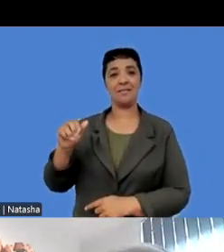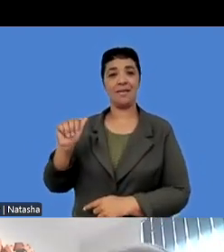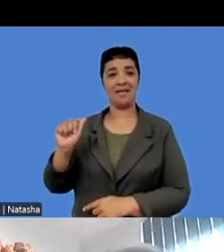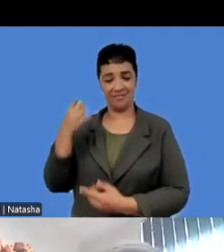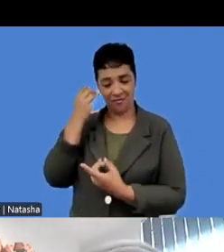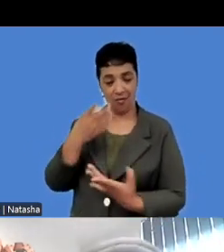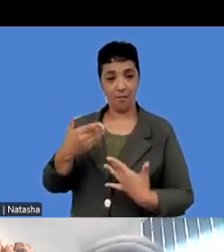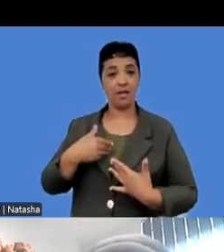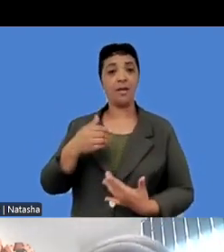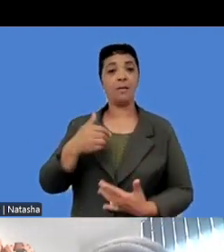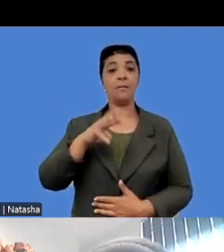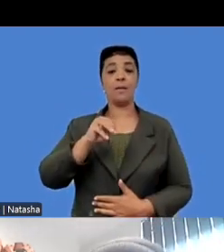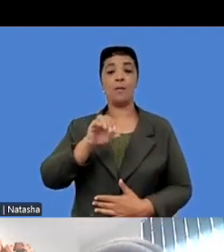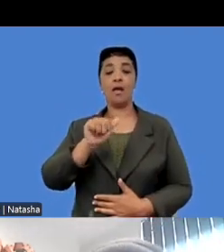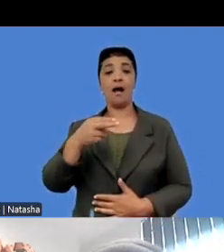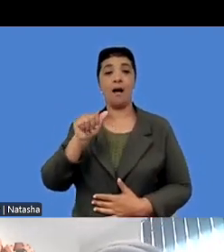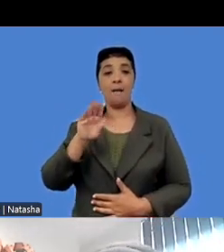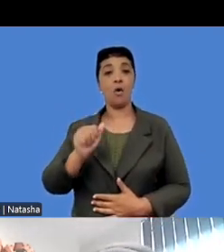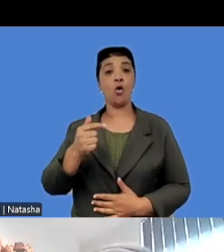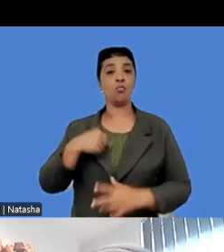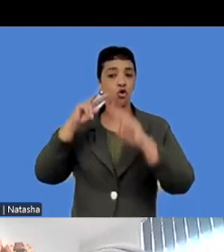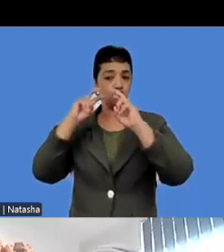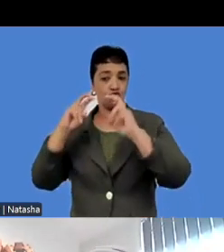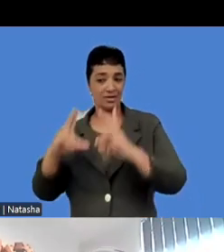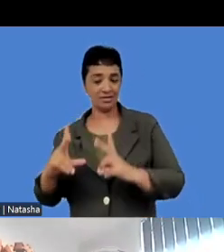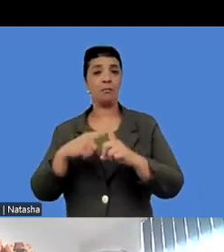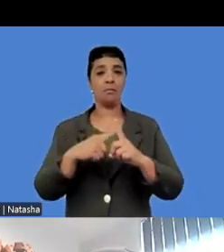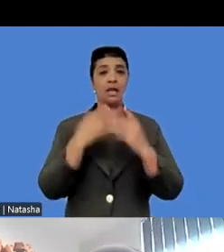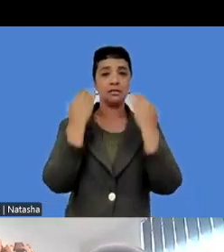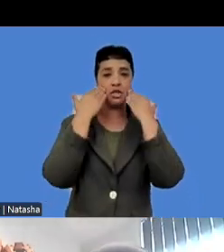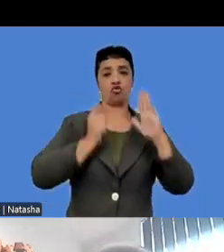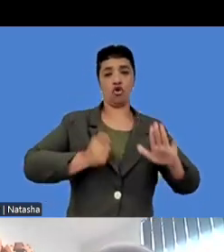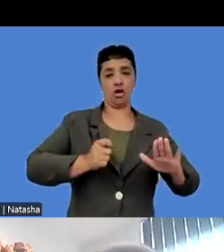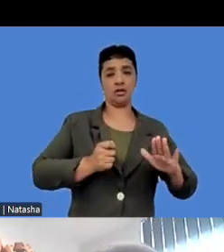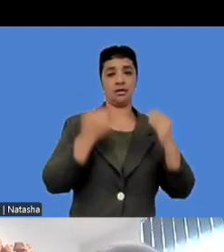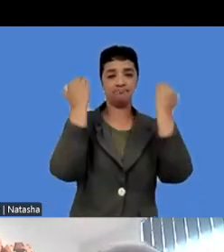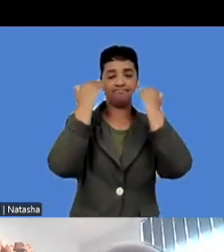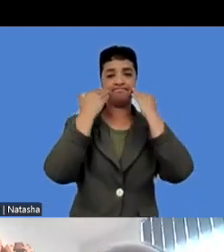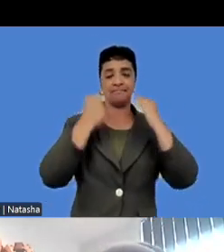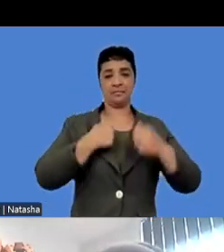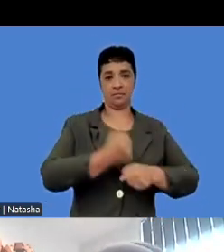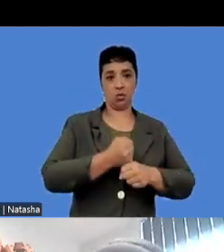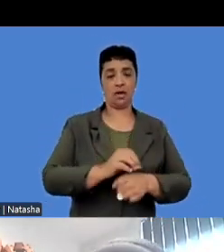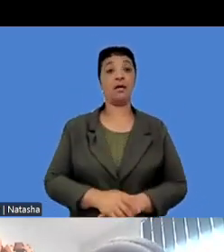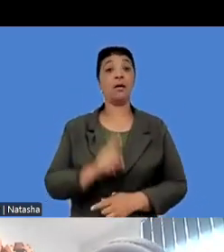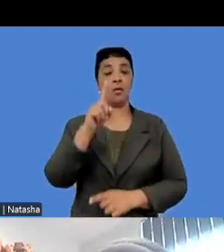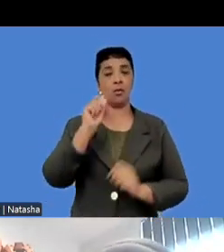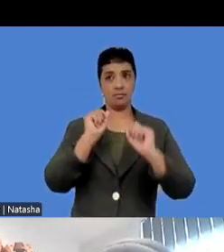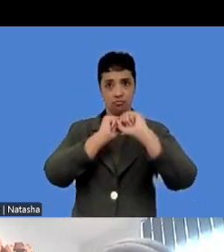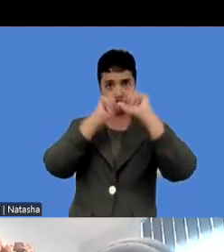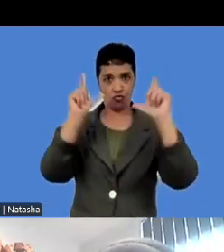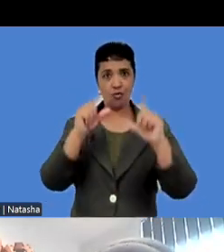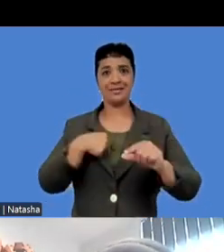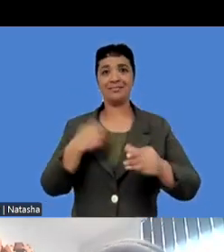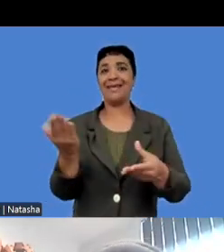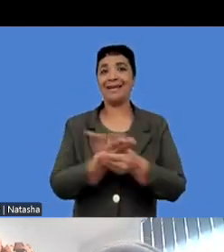work as both a researcher and an attorney at the Center for Child Law. One surprising thing about this particular case that I'm going